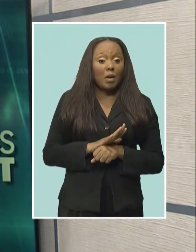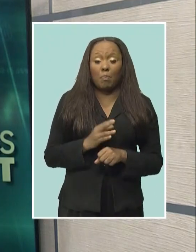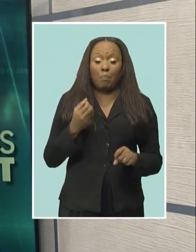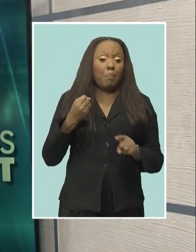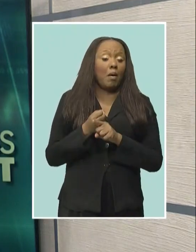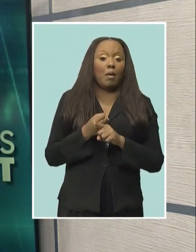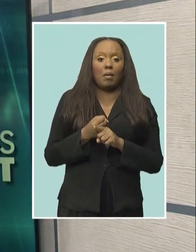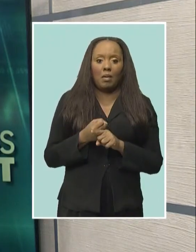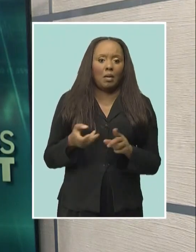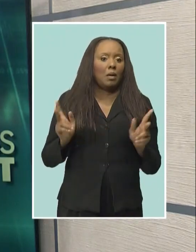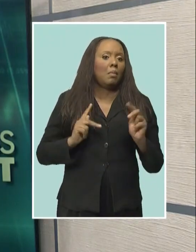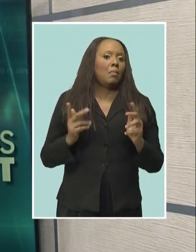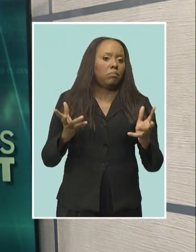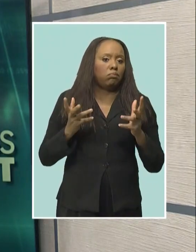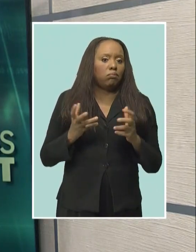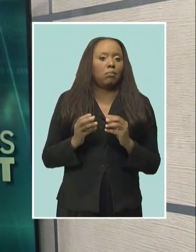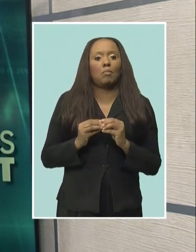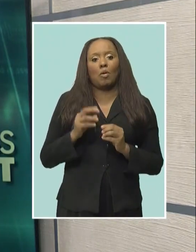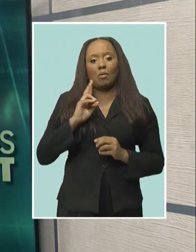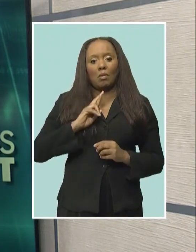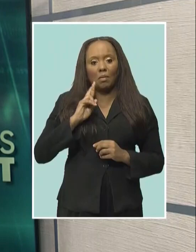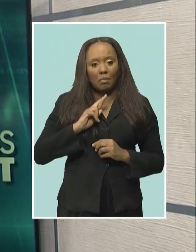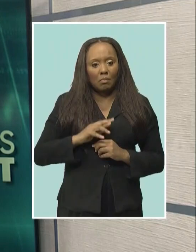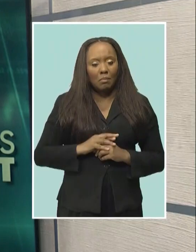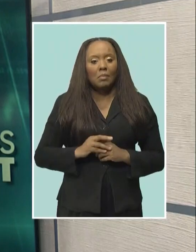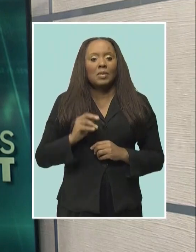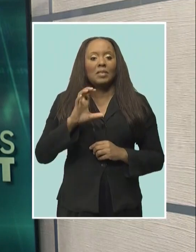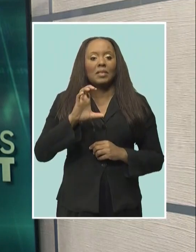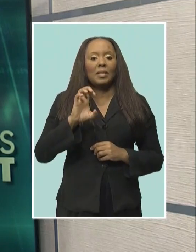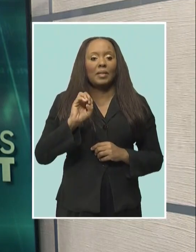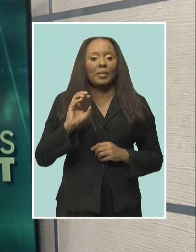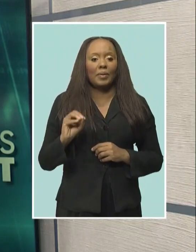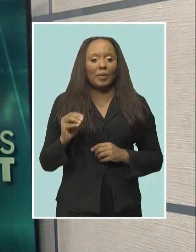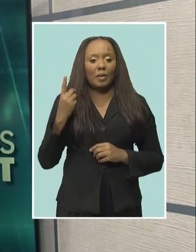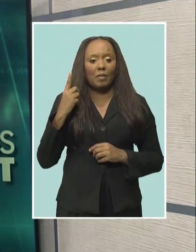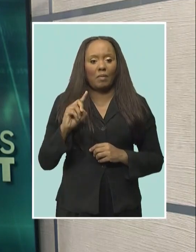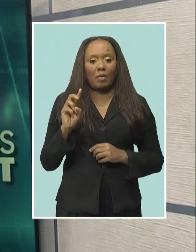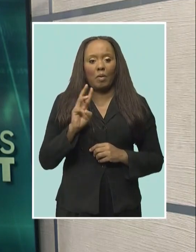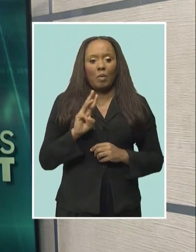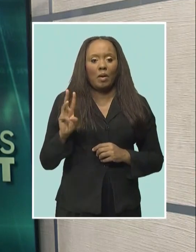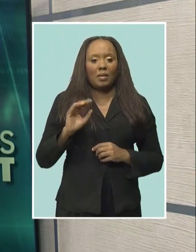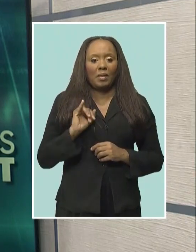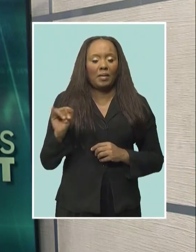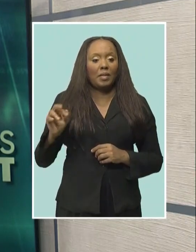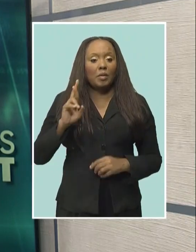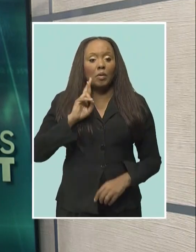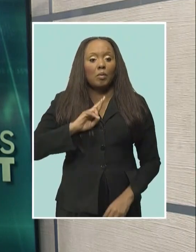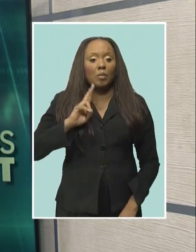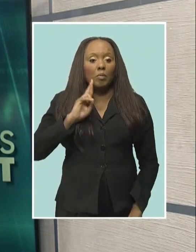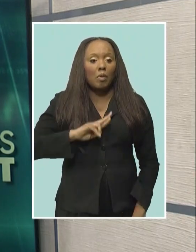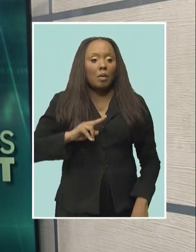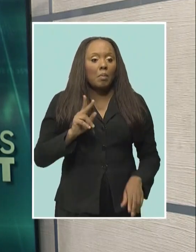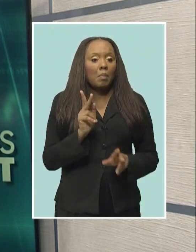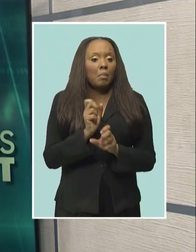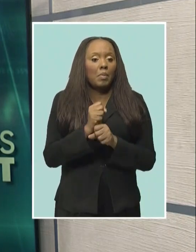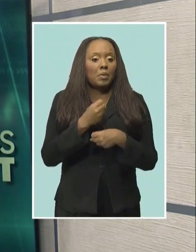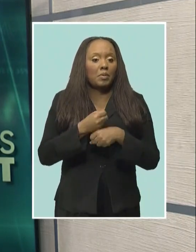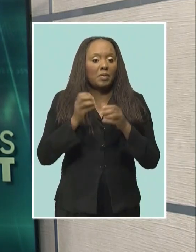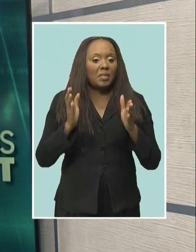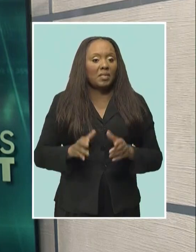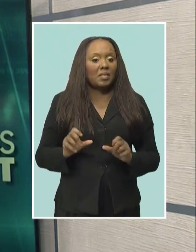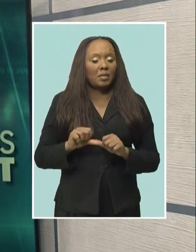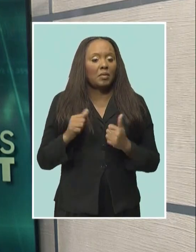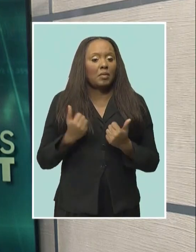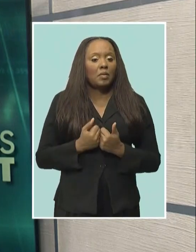Chief Executive Officer of the West Indies Rum and Spirits Producers Association, Von Rennick, after their recently held